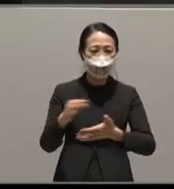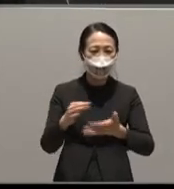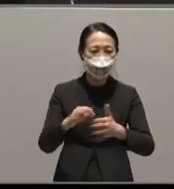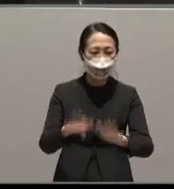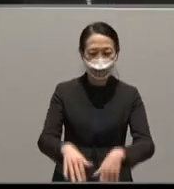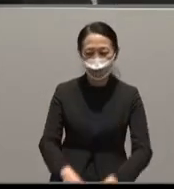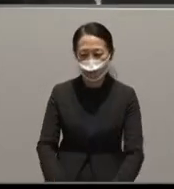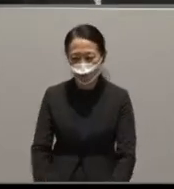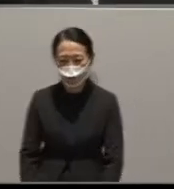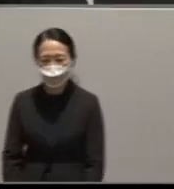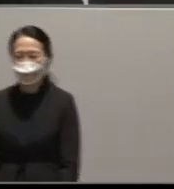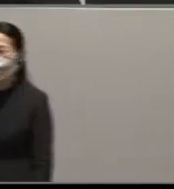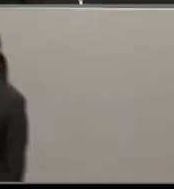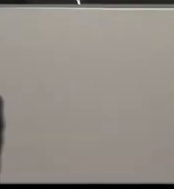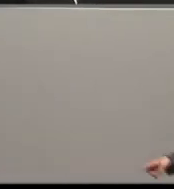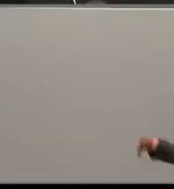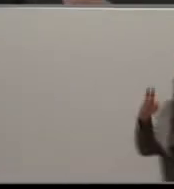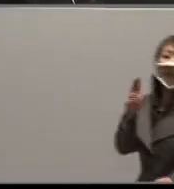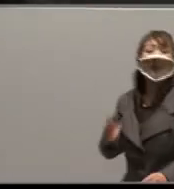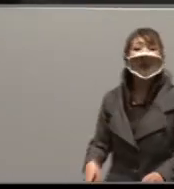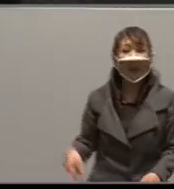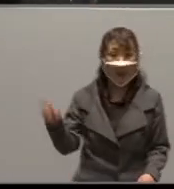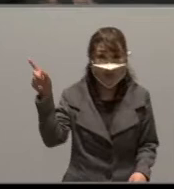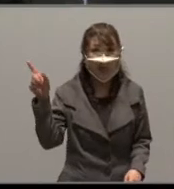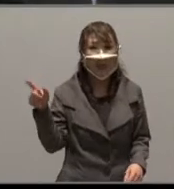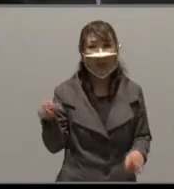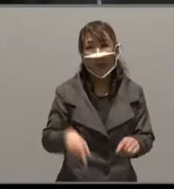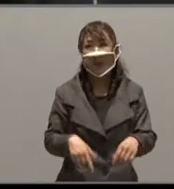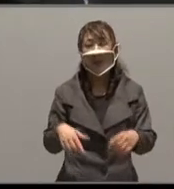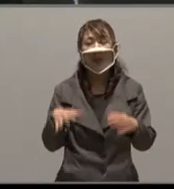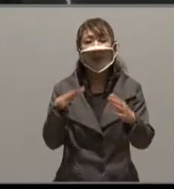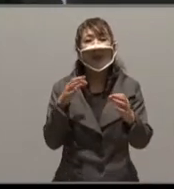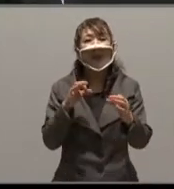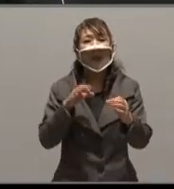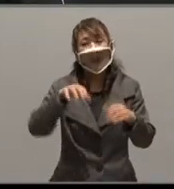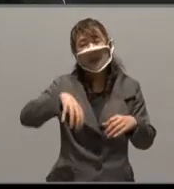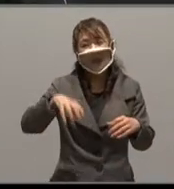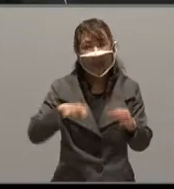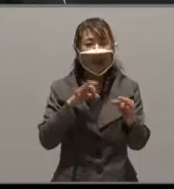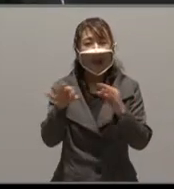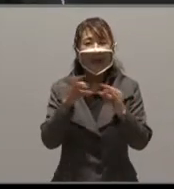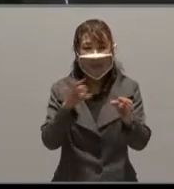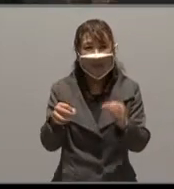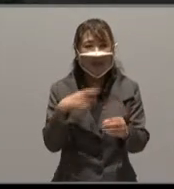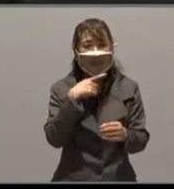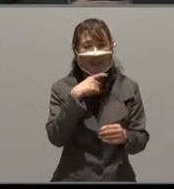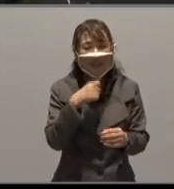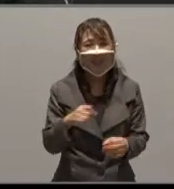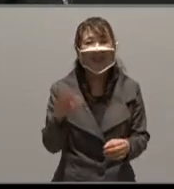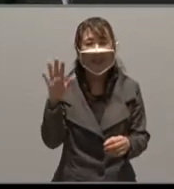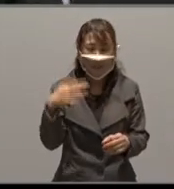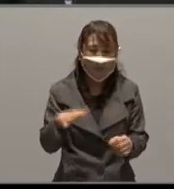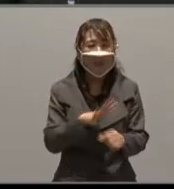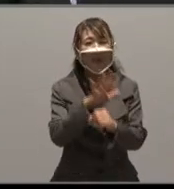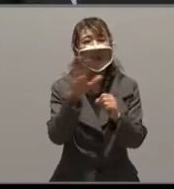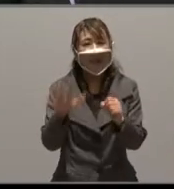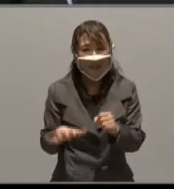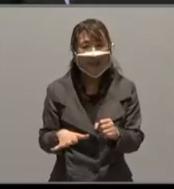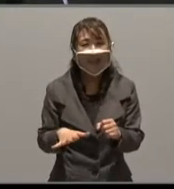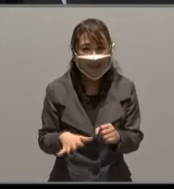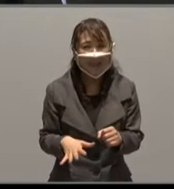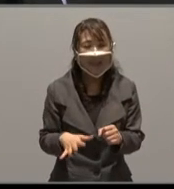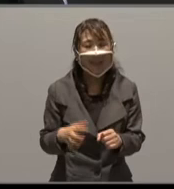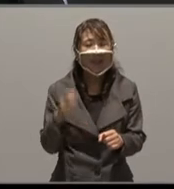was published, and it is very well received. And I was going to sell these